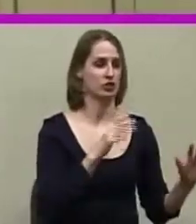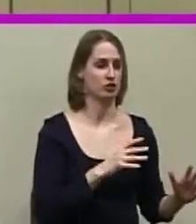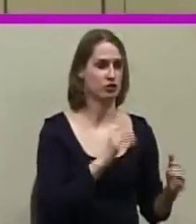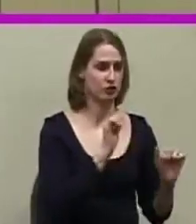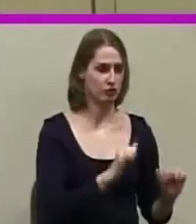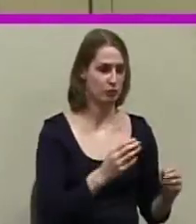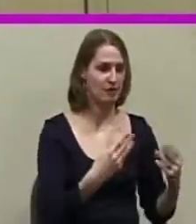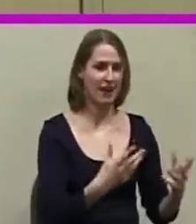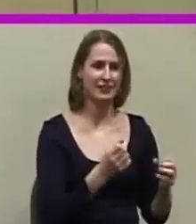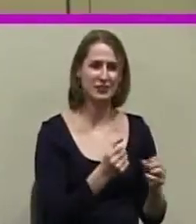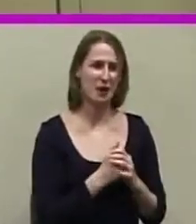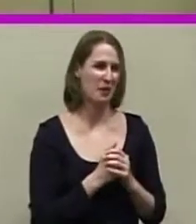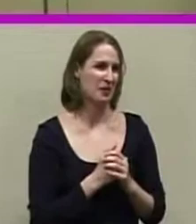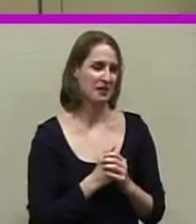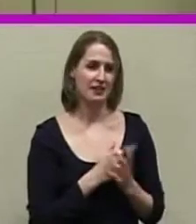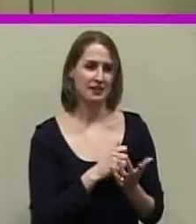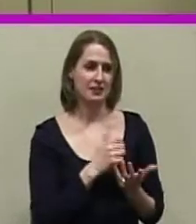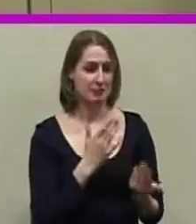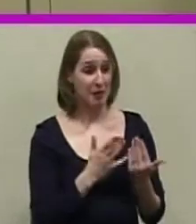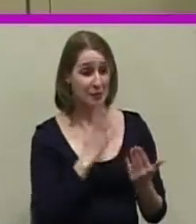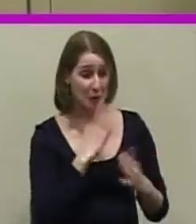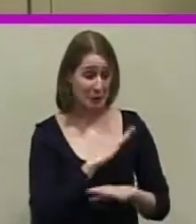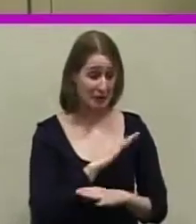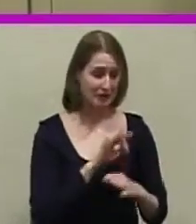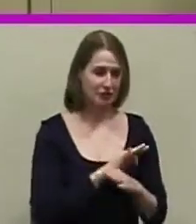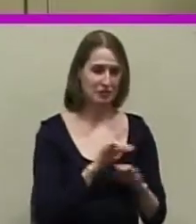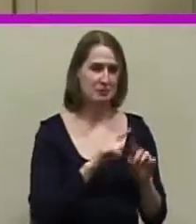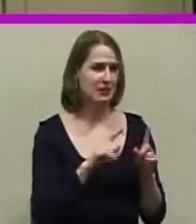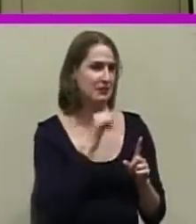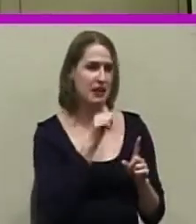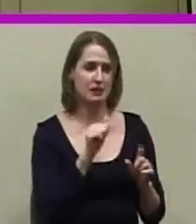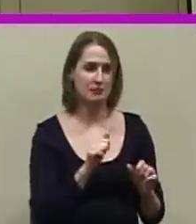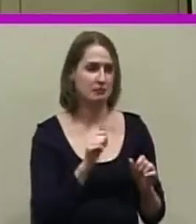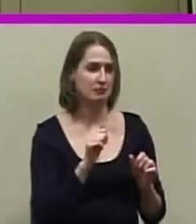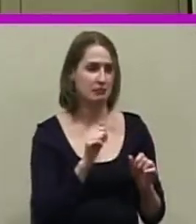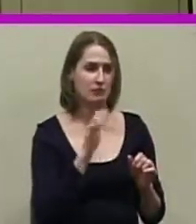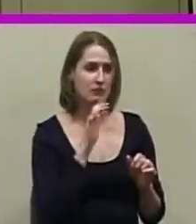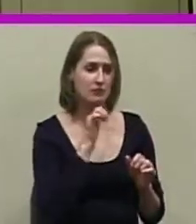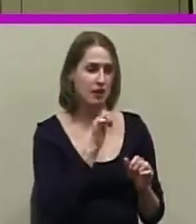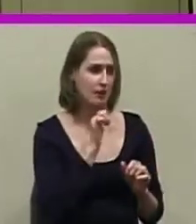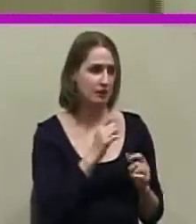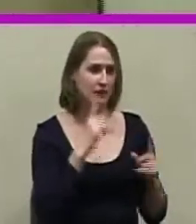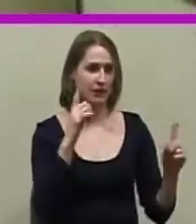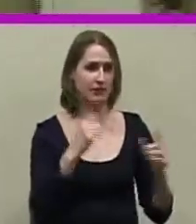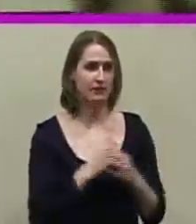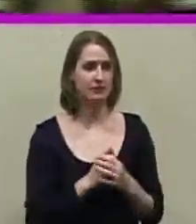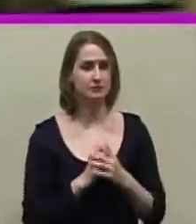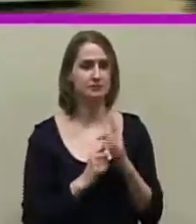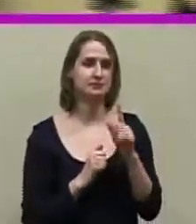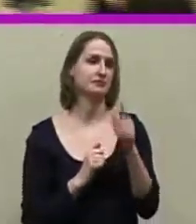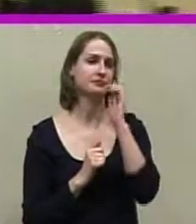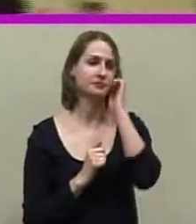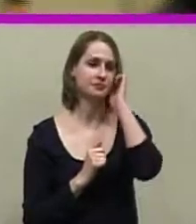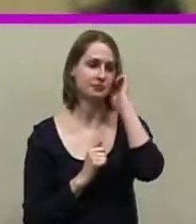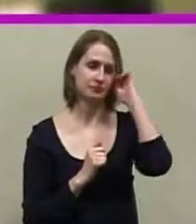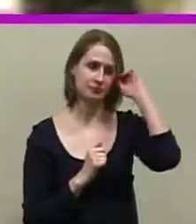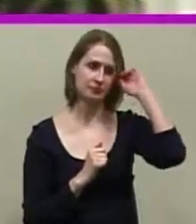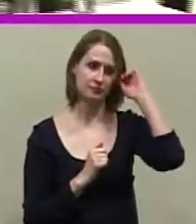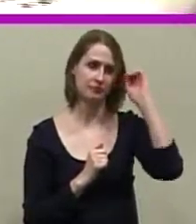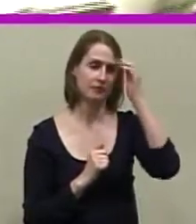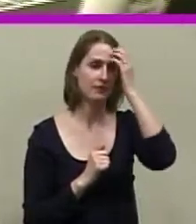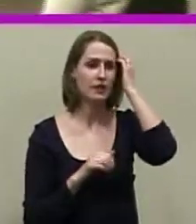table. Even if it did meet the function, it's probably not going to be all that terribly effective. Okay, somebody else? Yeah. Well,